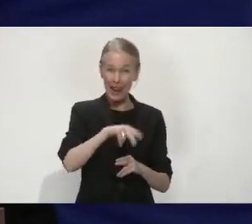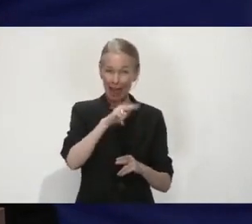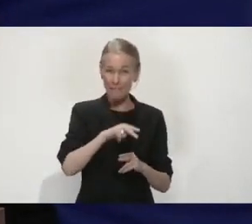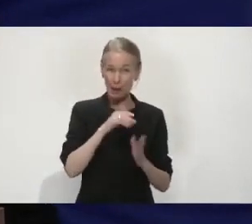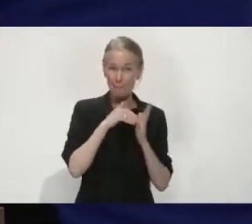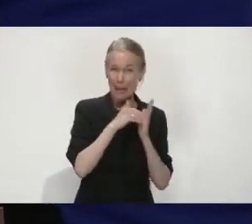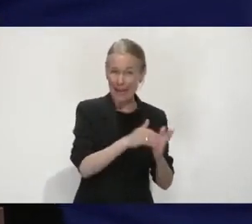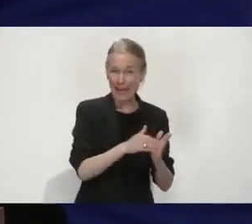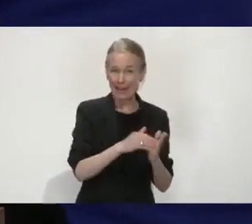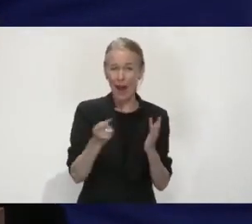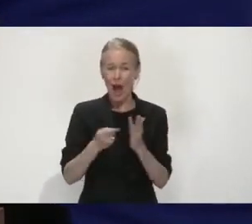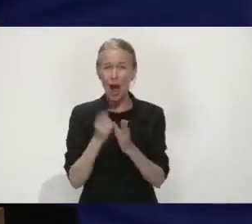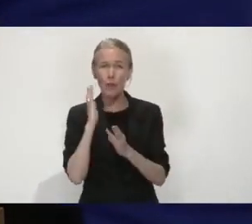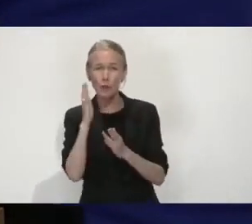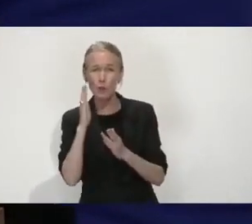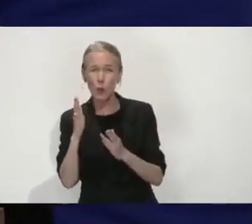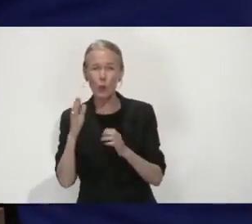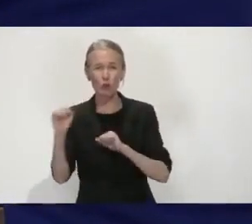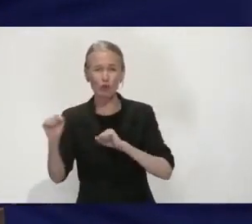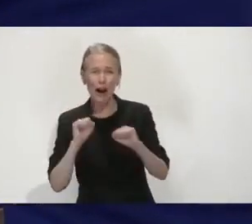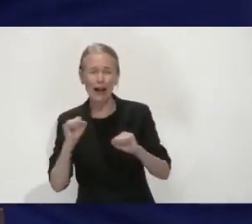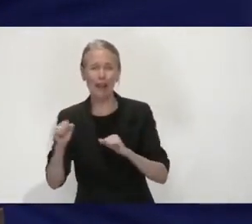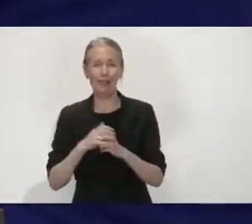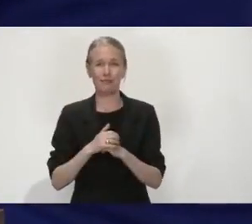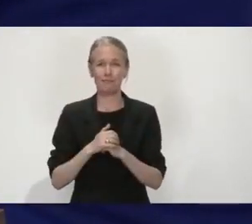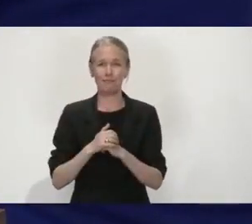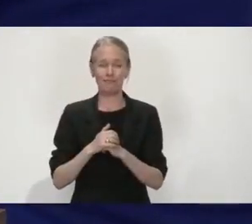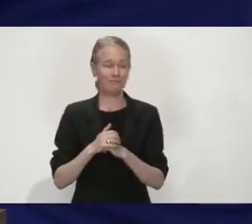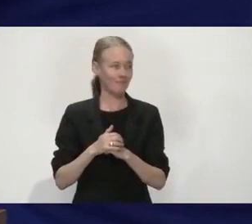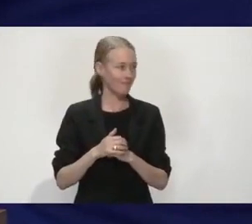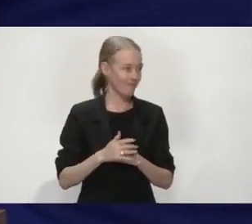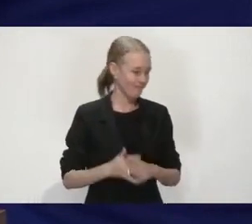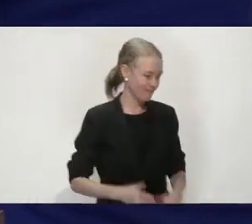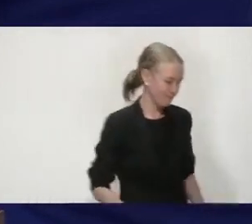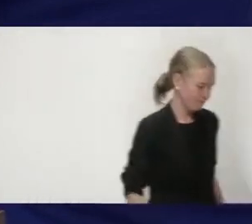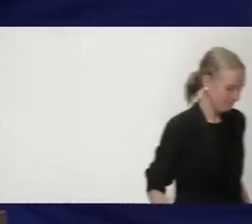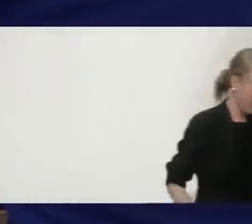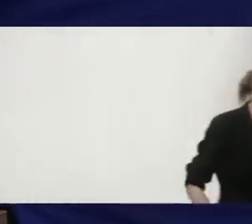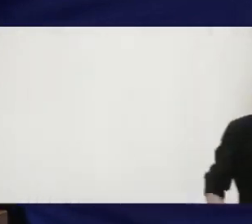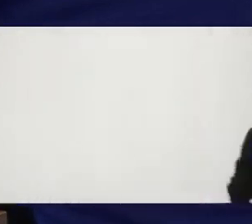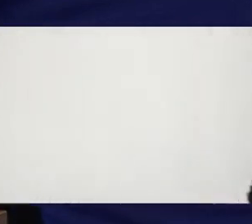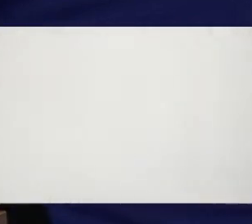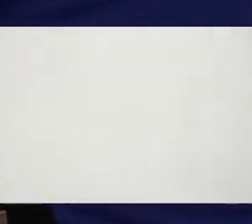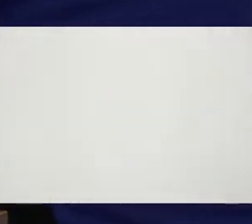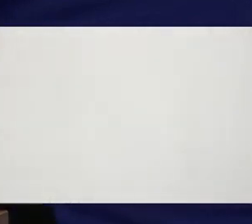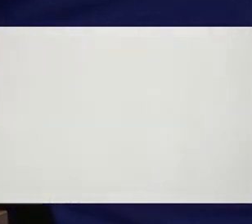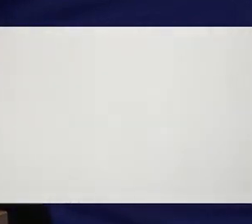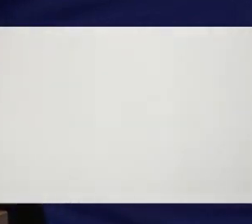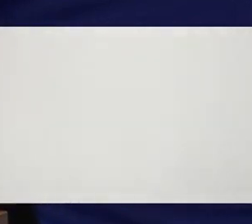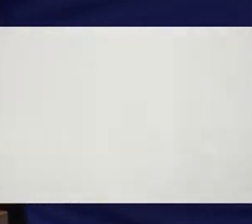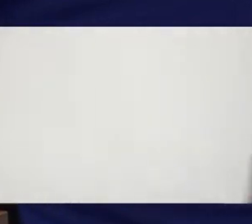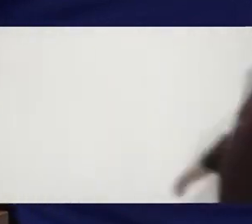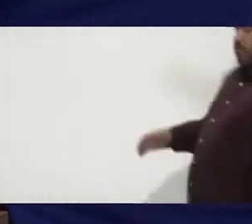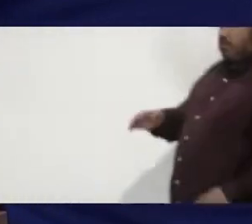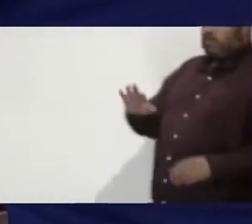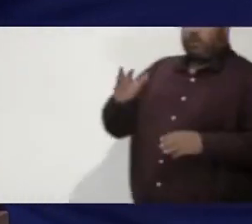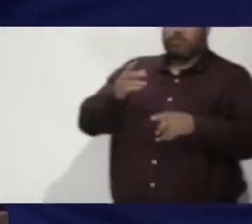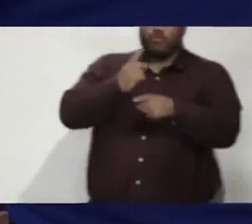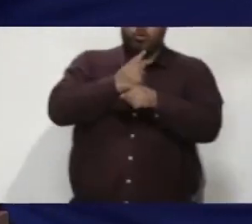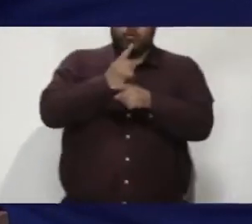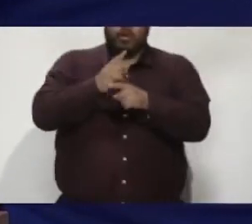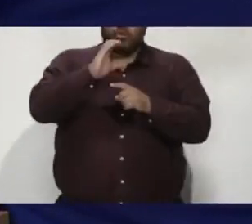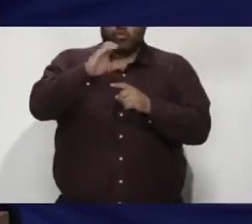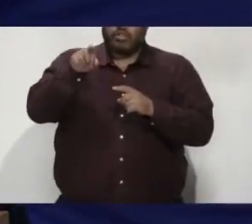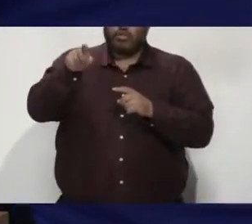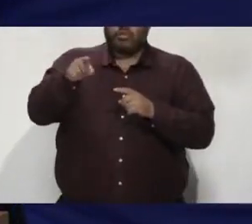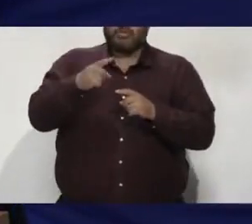rebuilt. I think I'll take the second part of your question there, in terms of the rebuild of Redcliffe schools. That